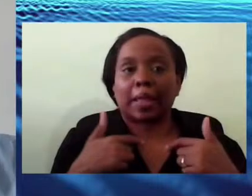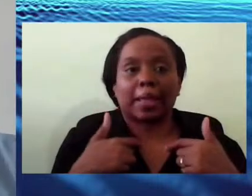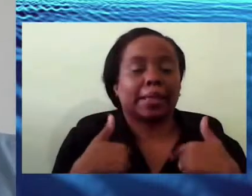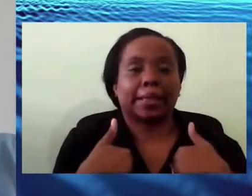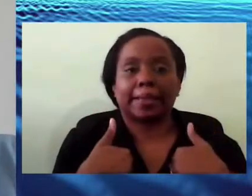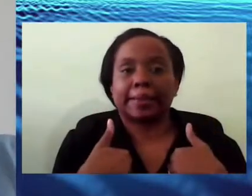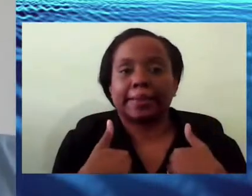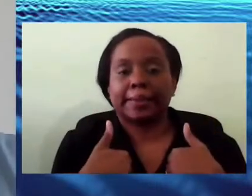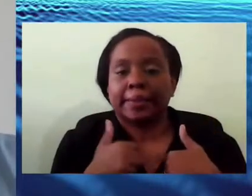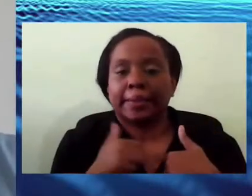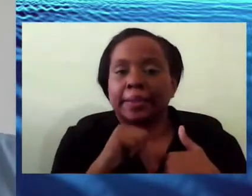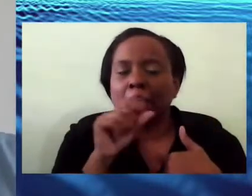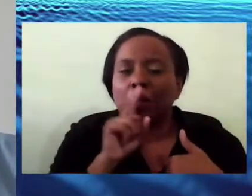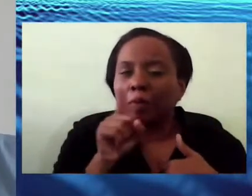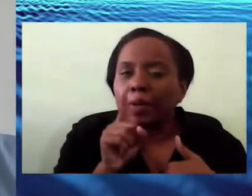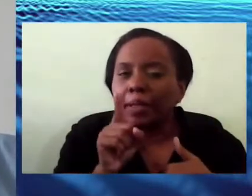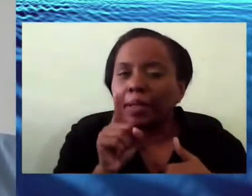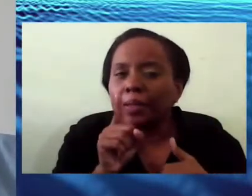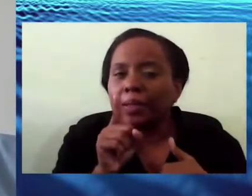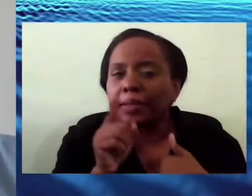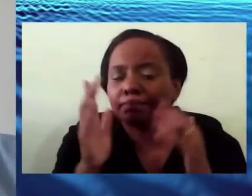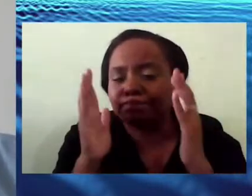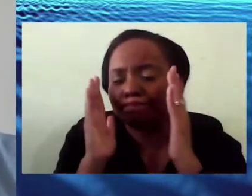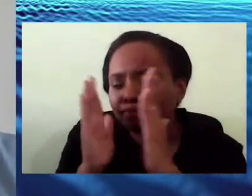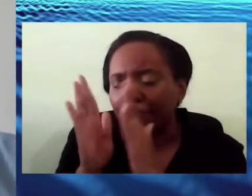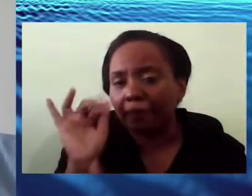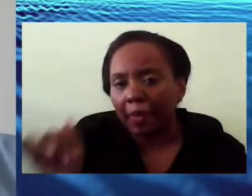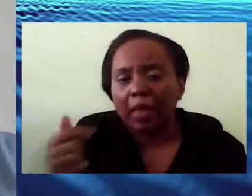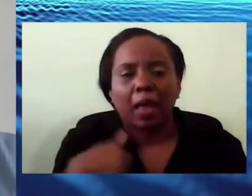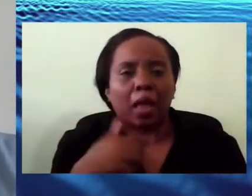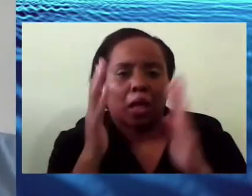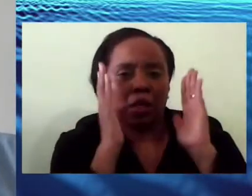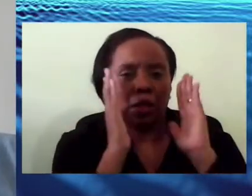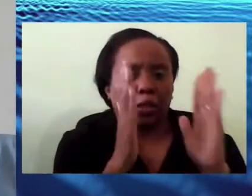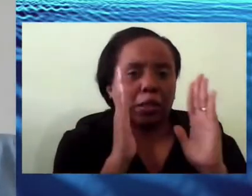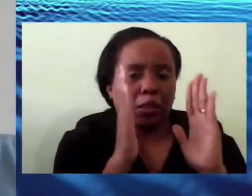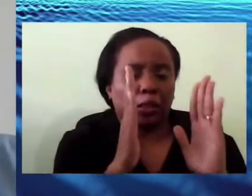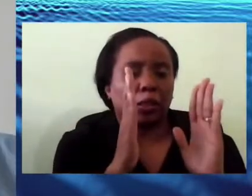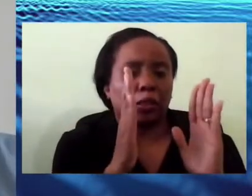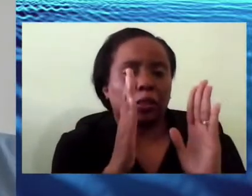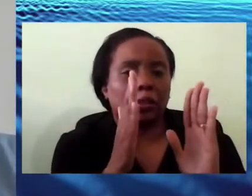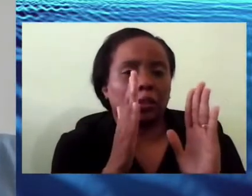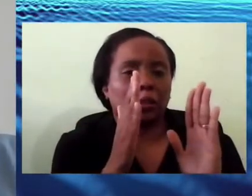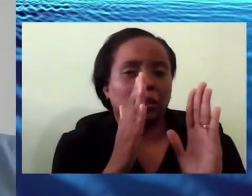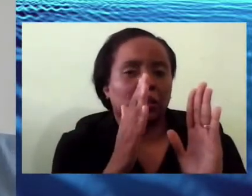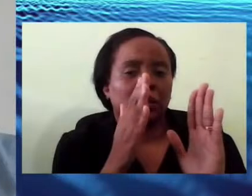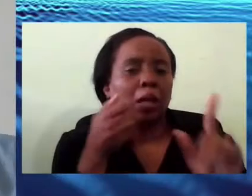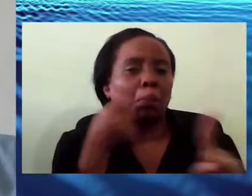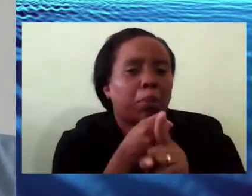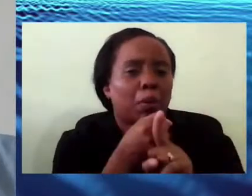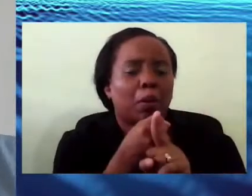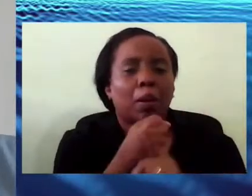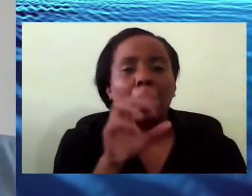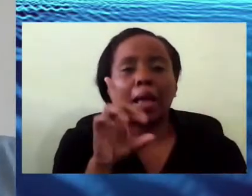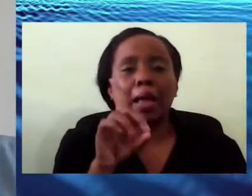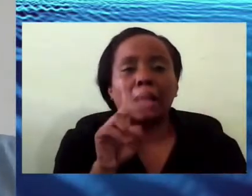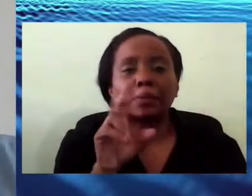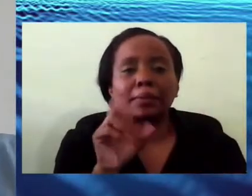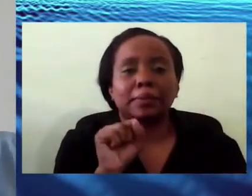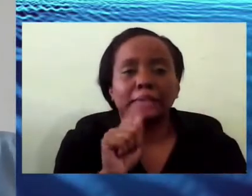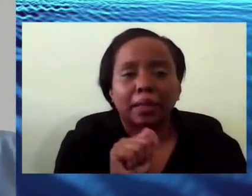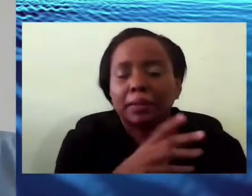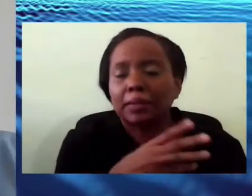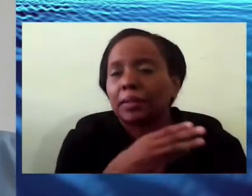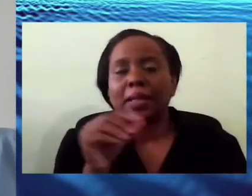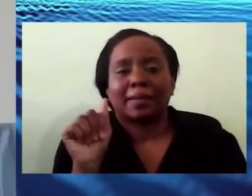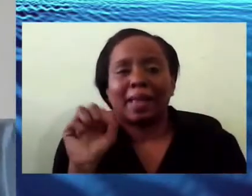because I was focused on dealing with the impact of the dust and the ash on the healthcare